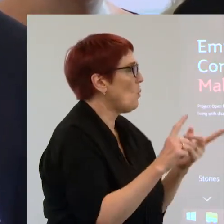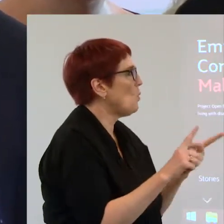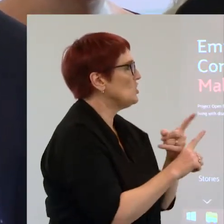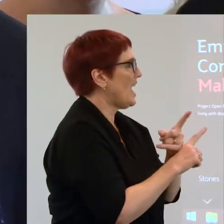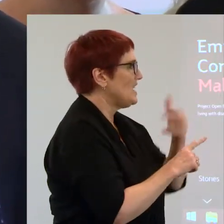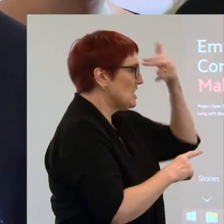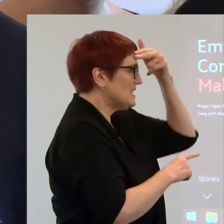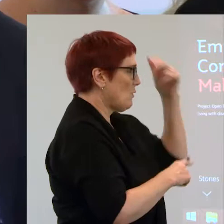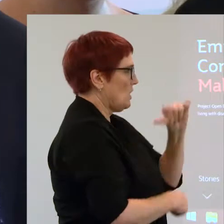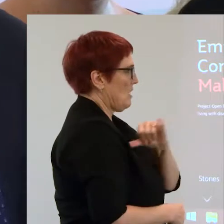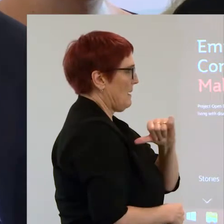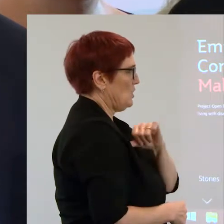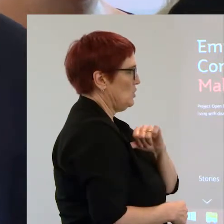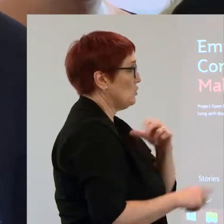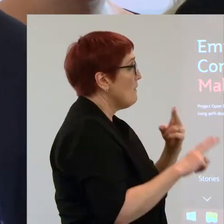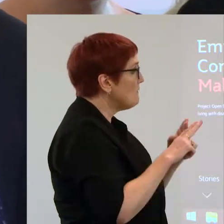stereotypes about people with disability.